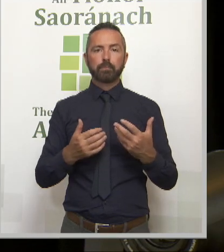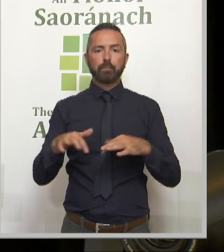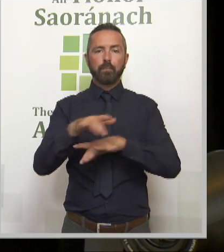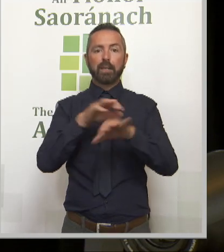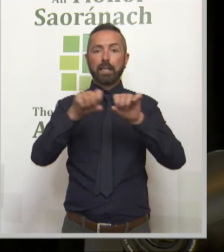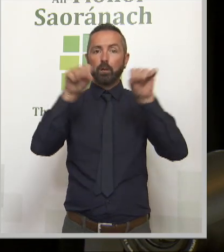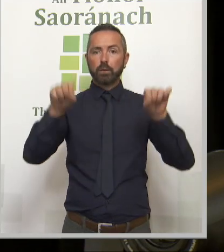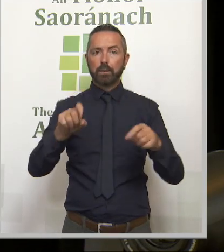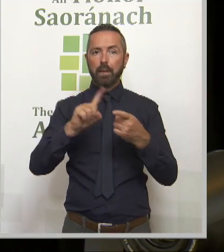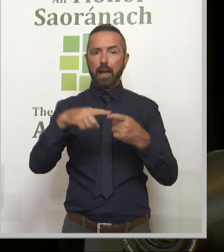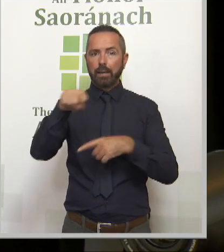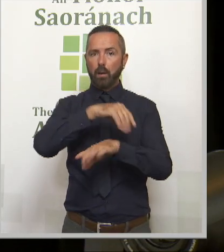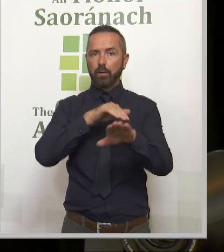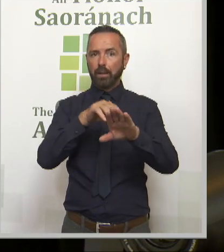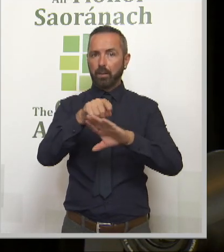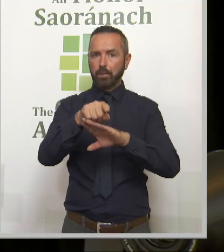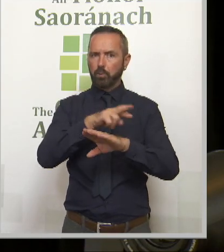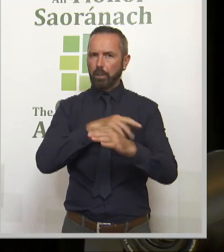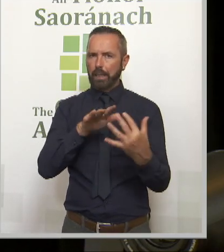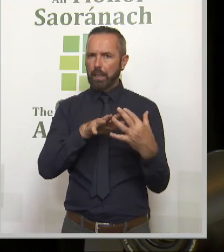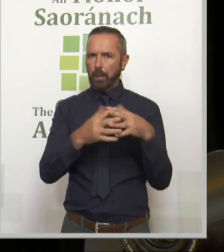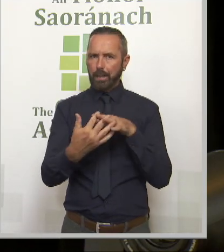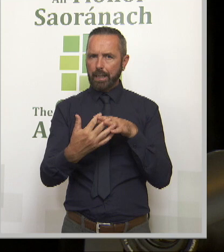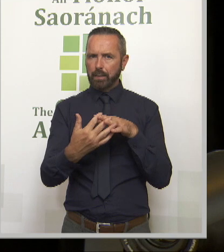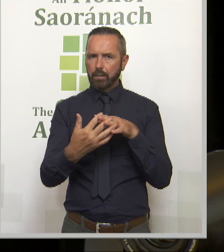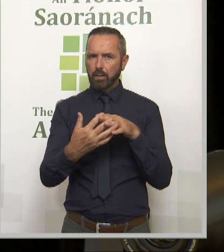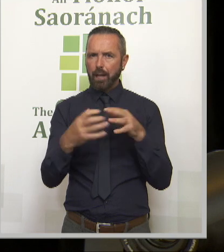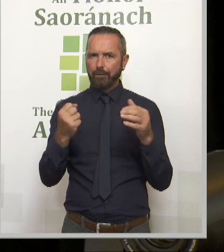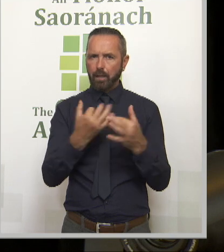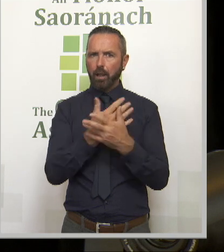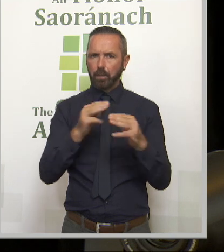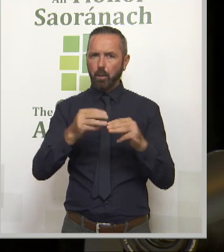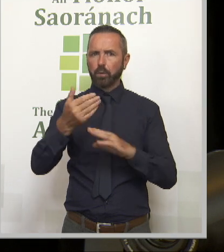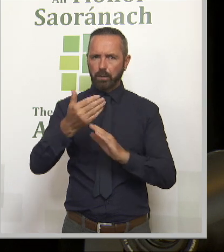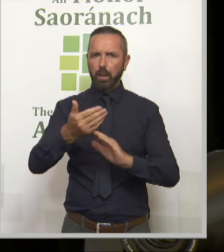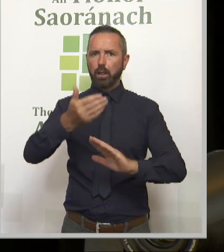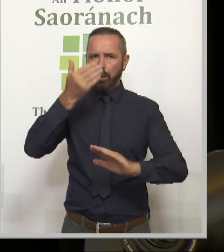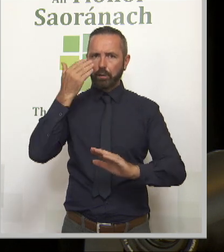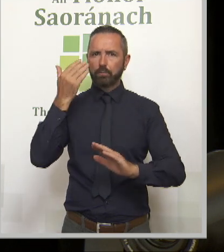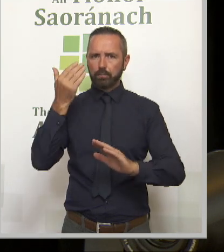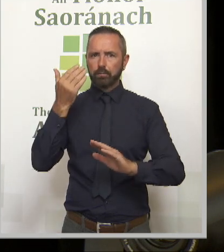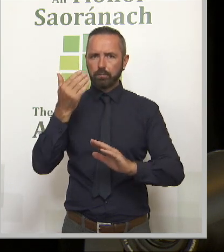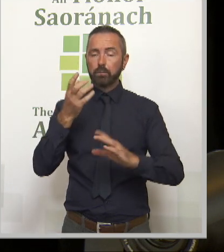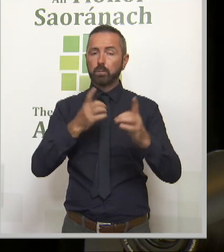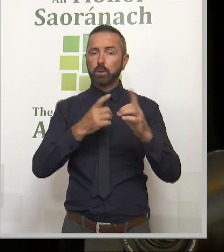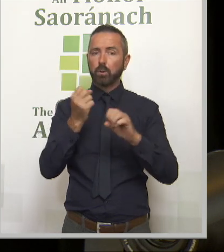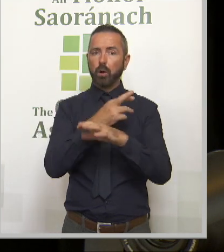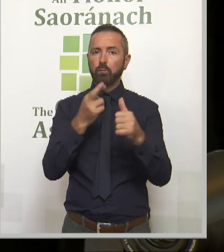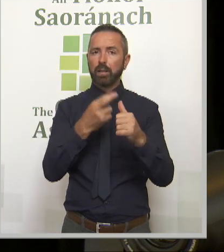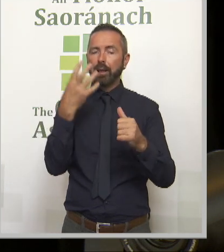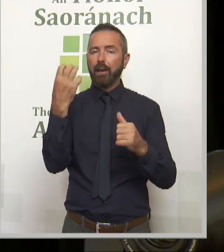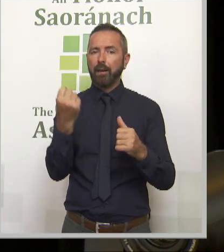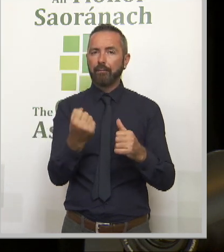and our effects on them are extremely complicated, and we have much, much more to learn, we do already